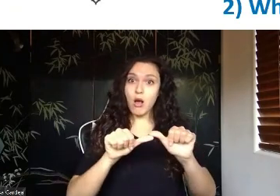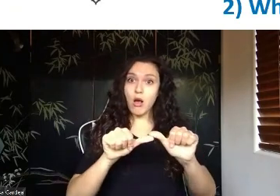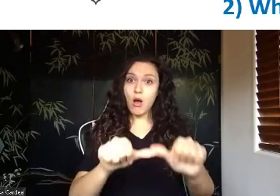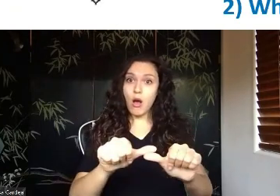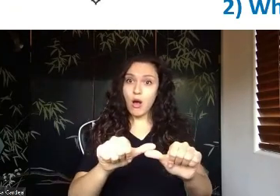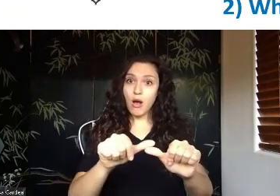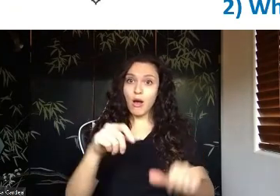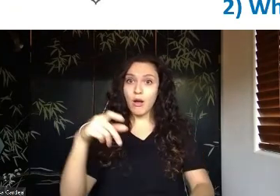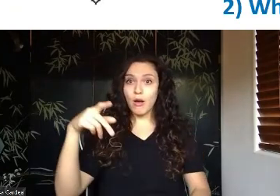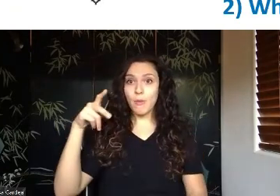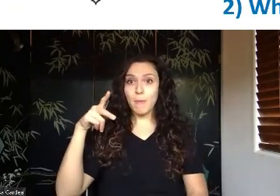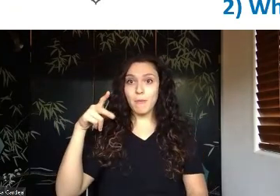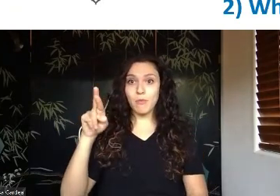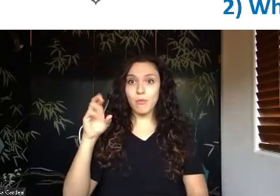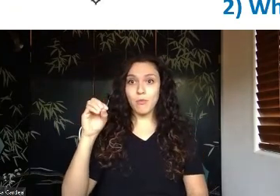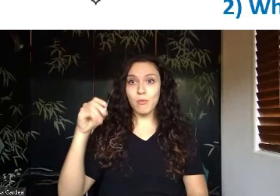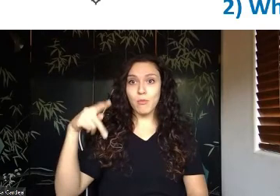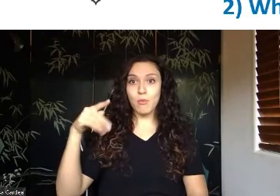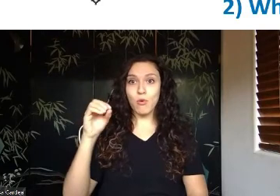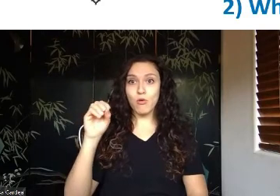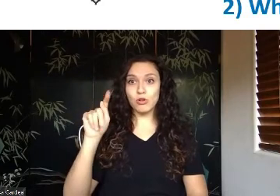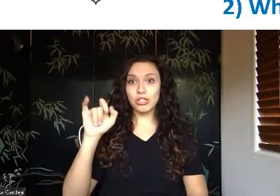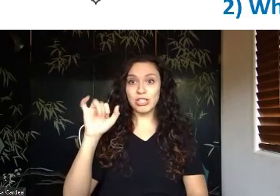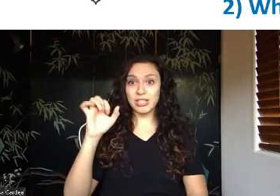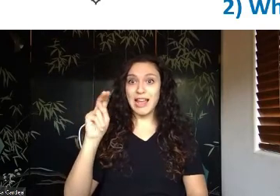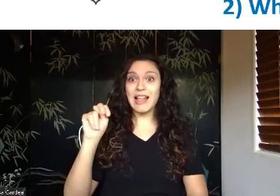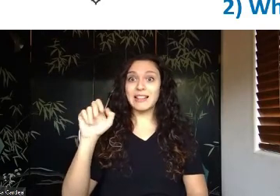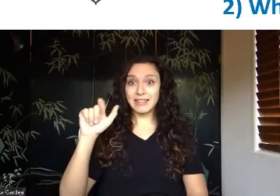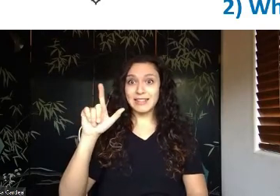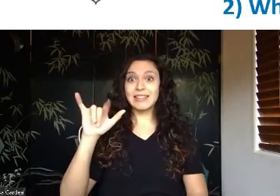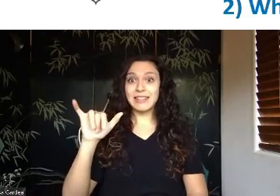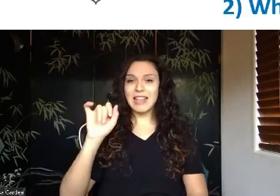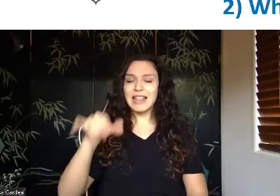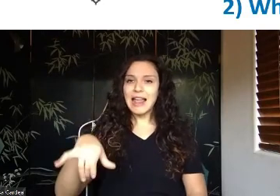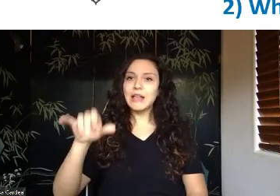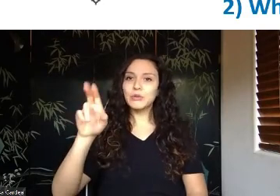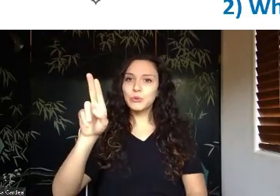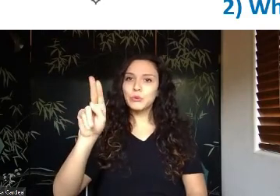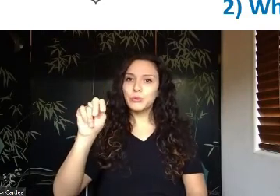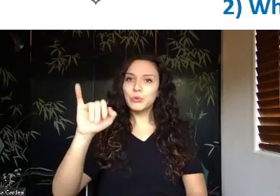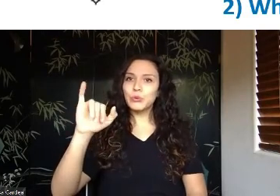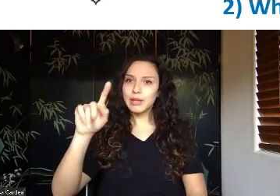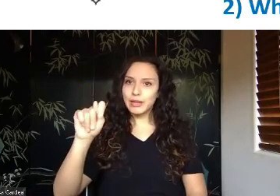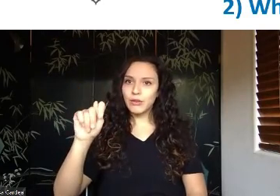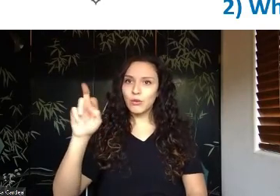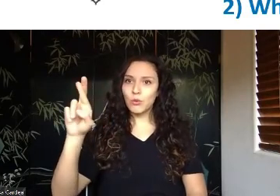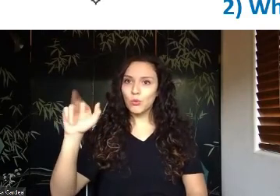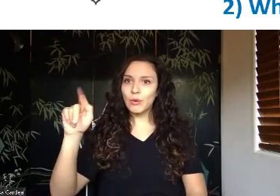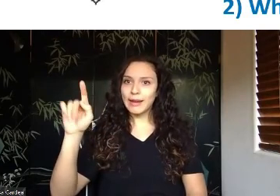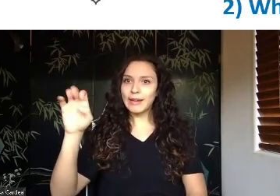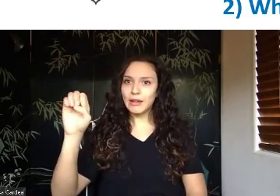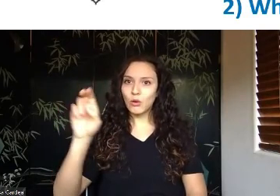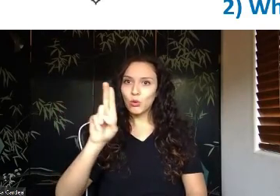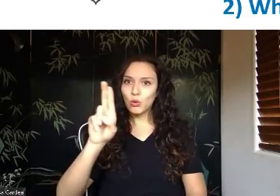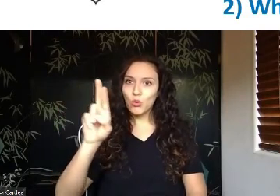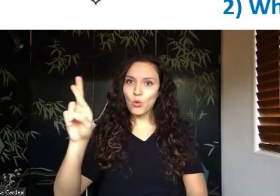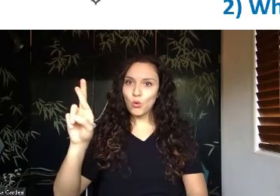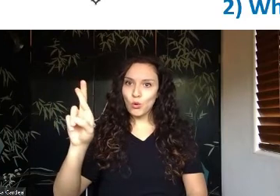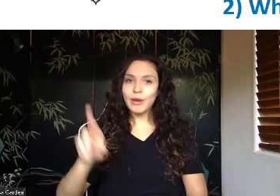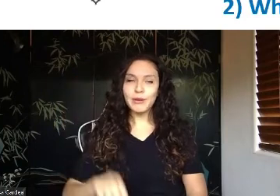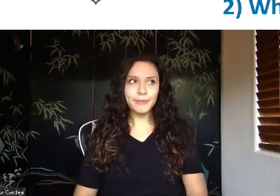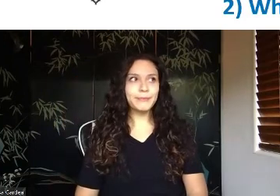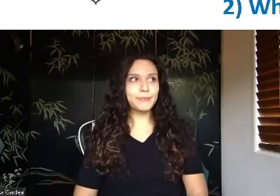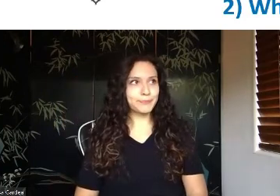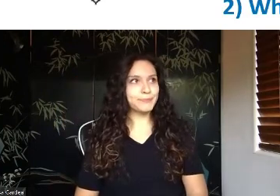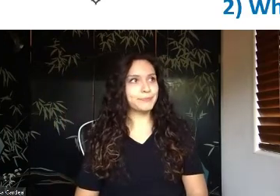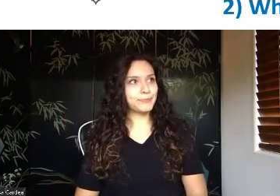is my unit rate. That's my constant in proportionality. So 360 over